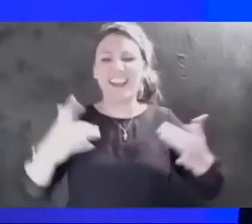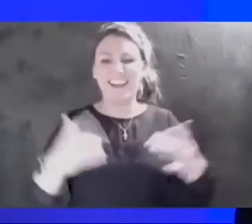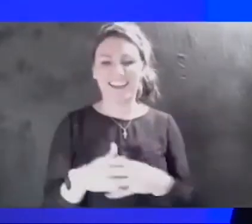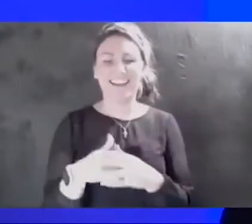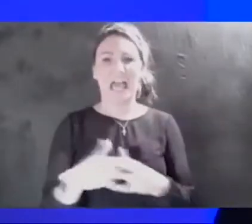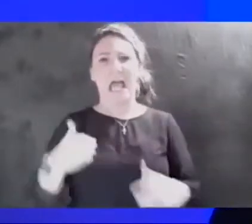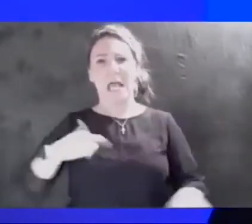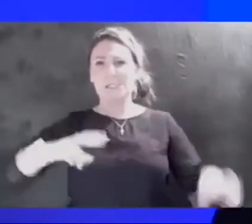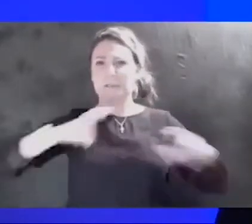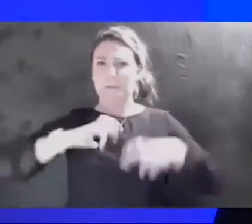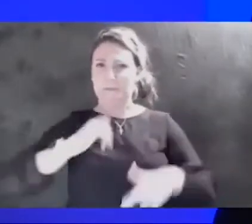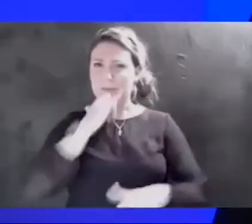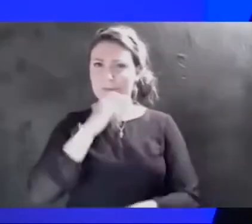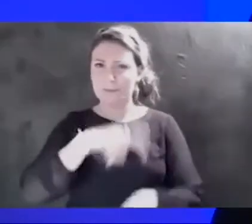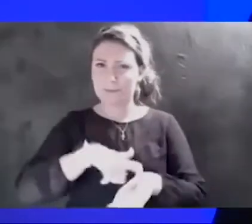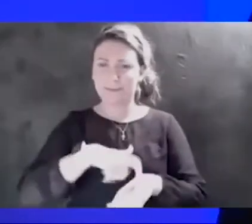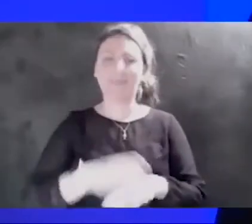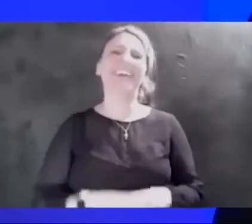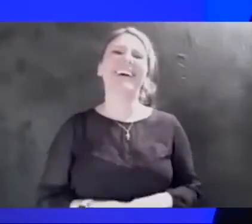The students